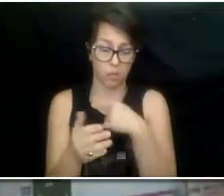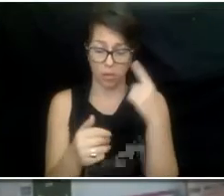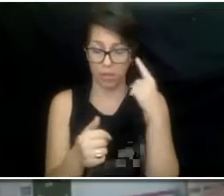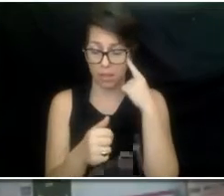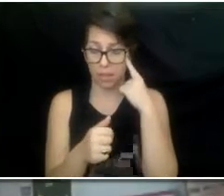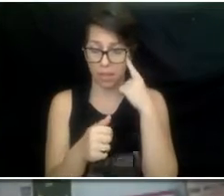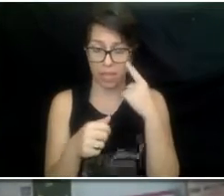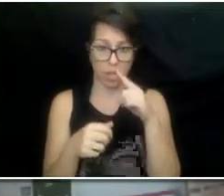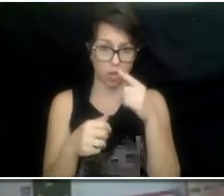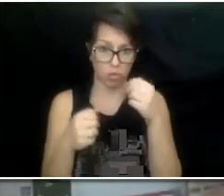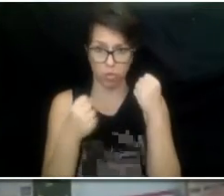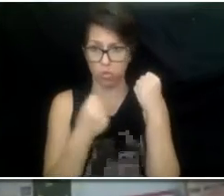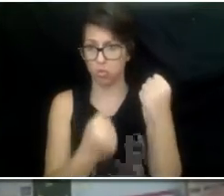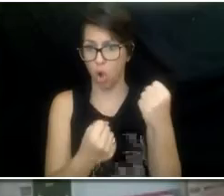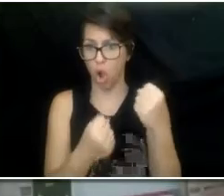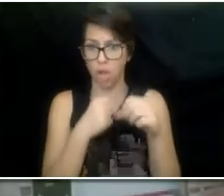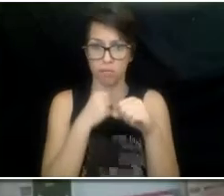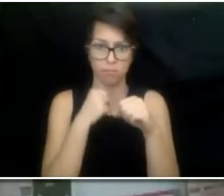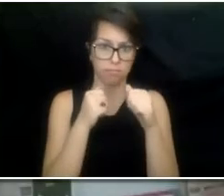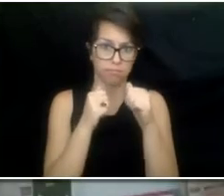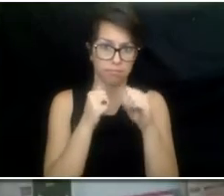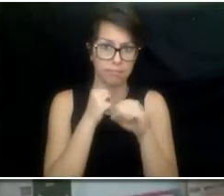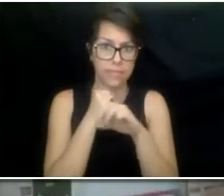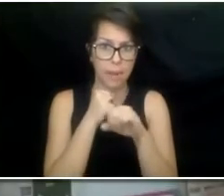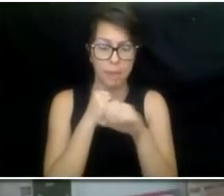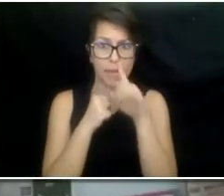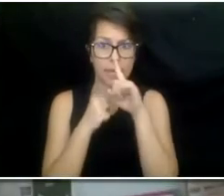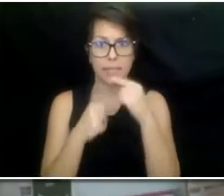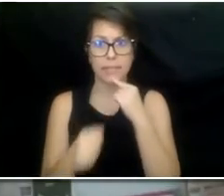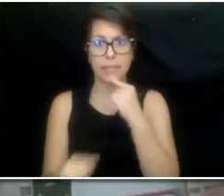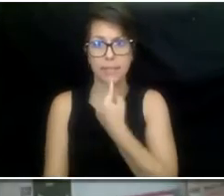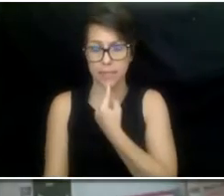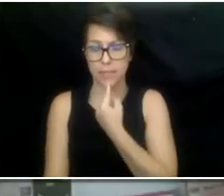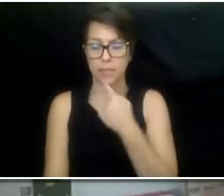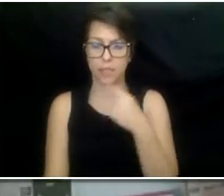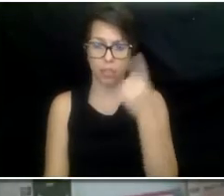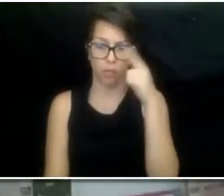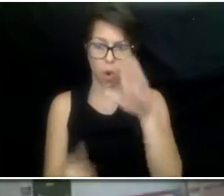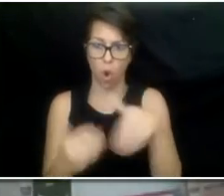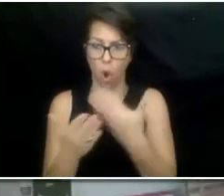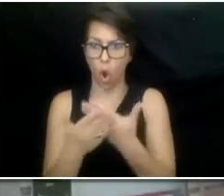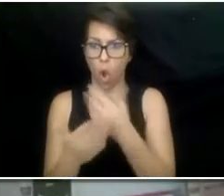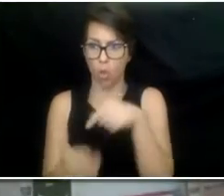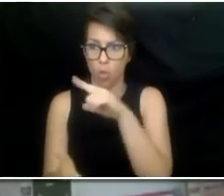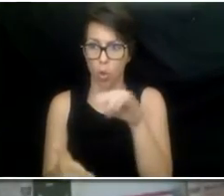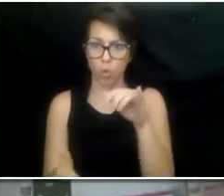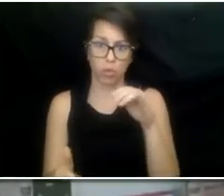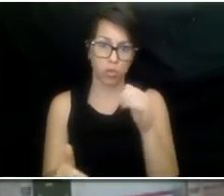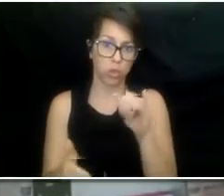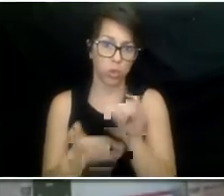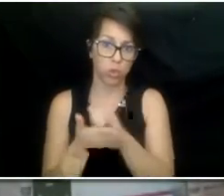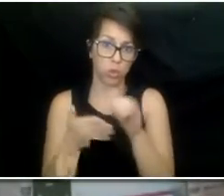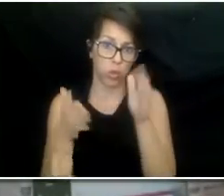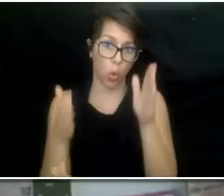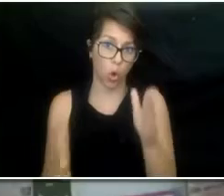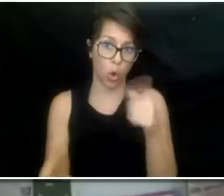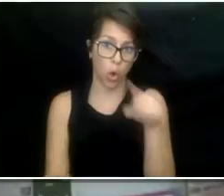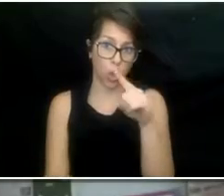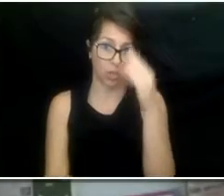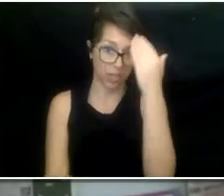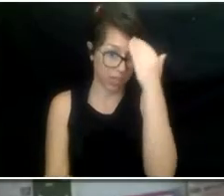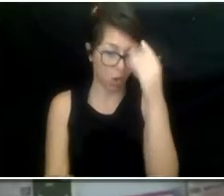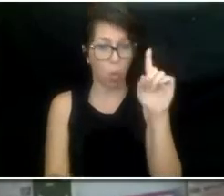phone numbers on buses grocery stores bus shelters pharmacies on the link